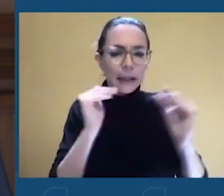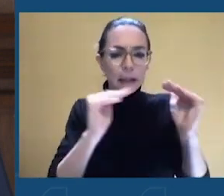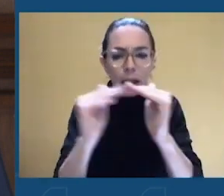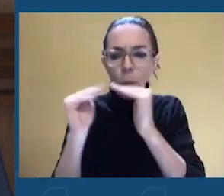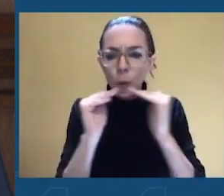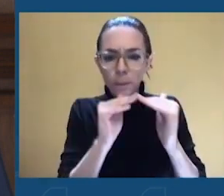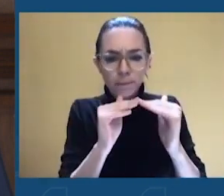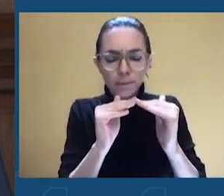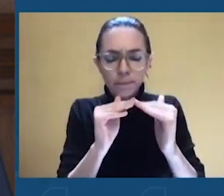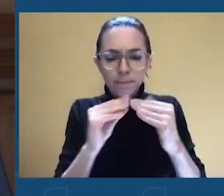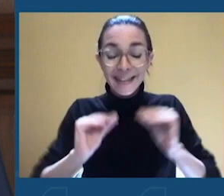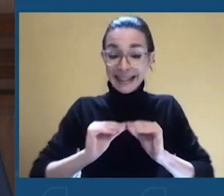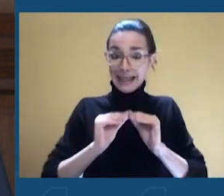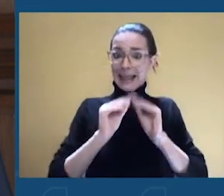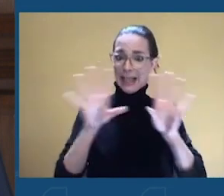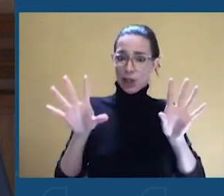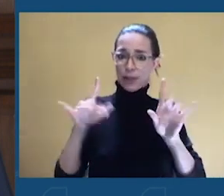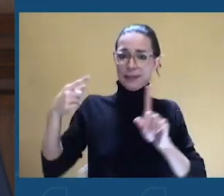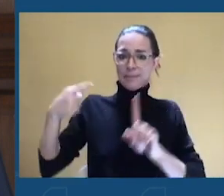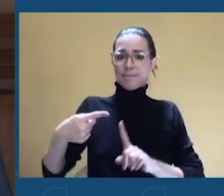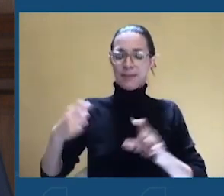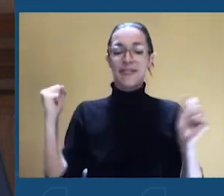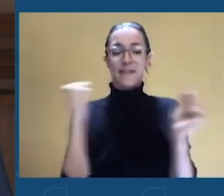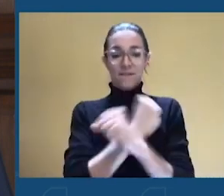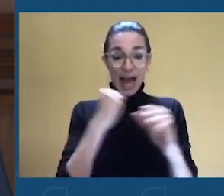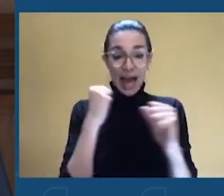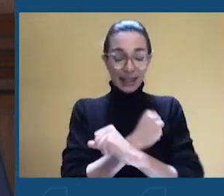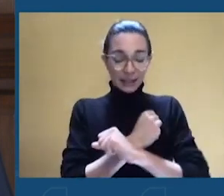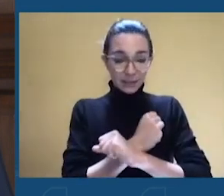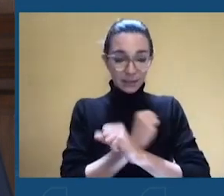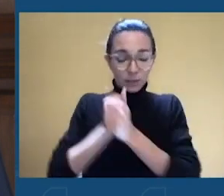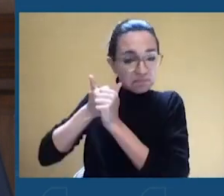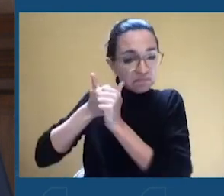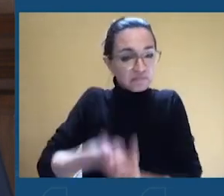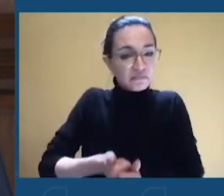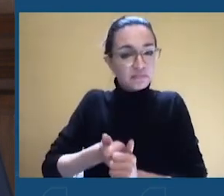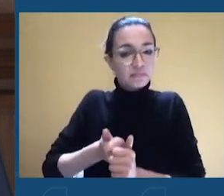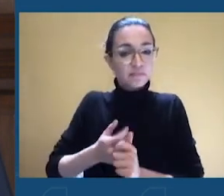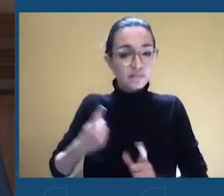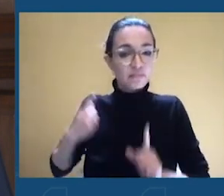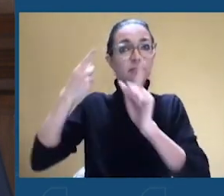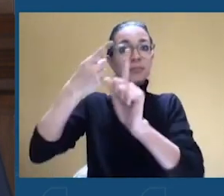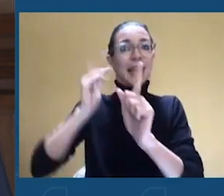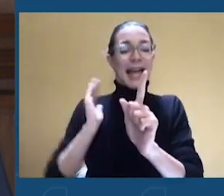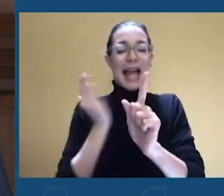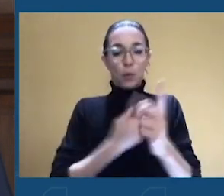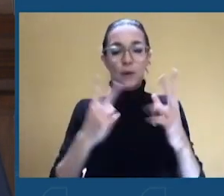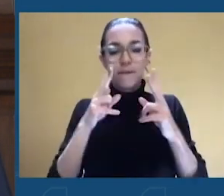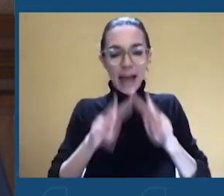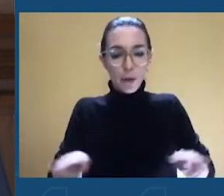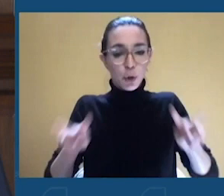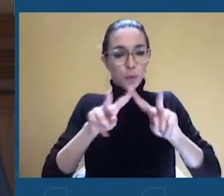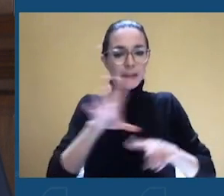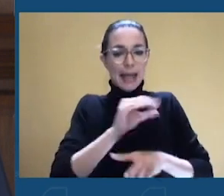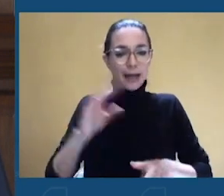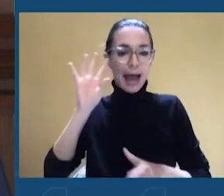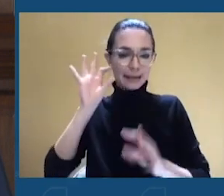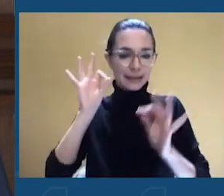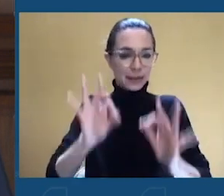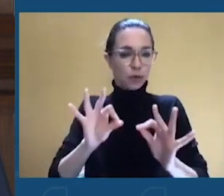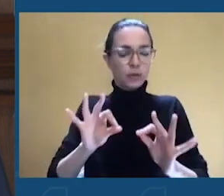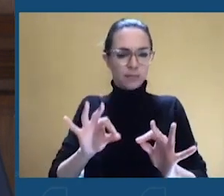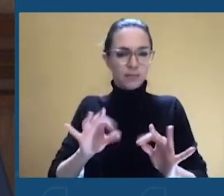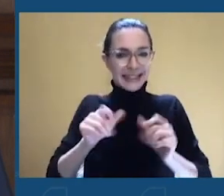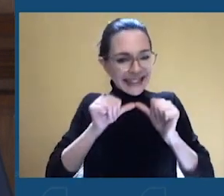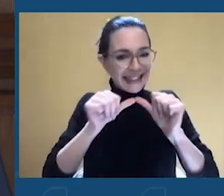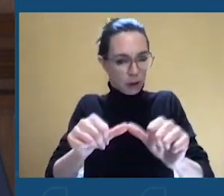Clearly, the fight to live up to our values and ideals continues. And I am